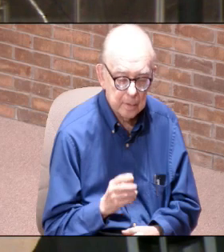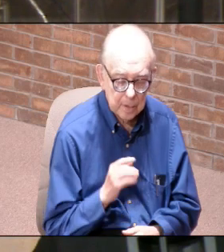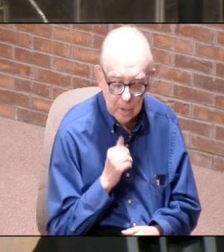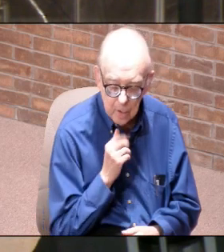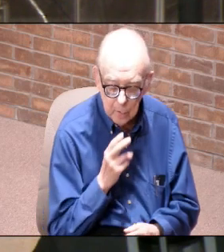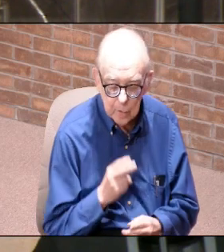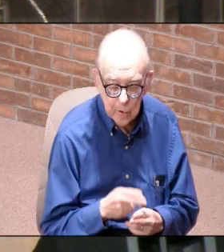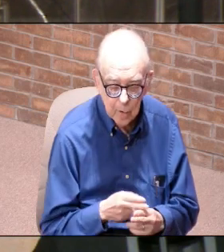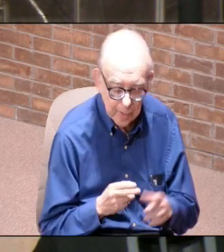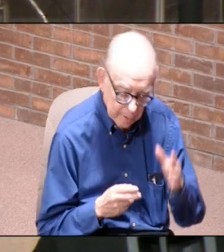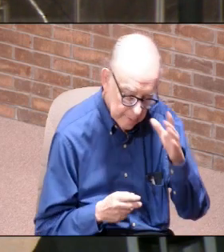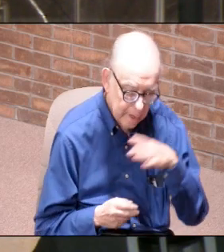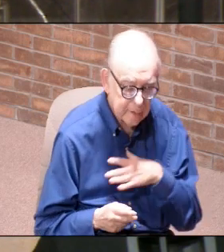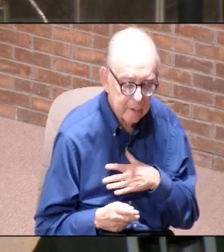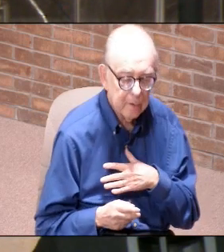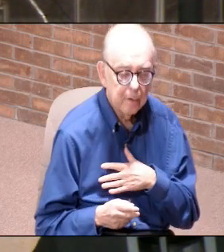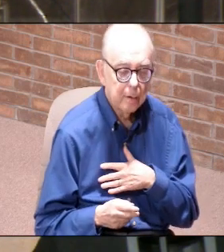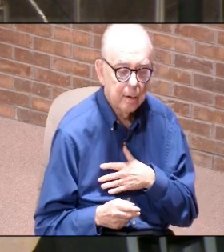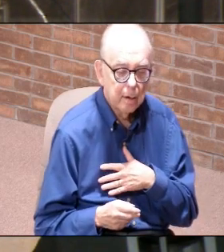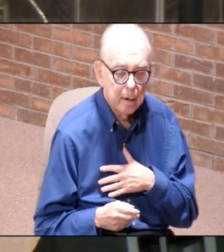that man.